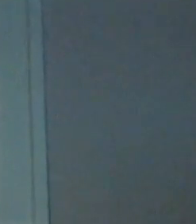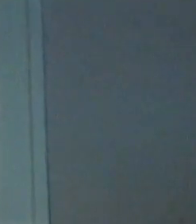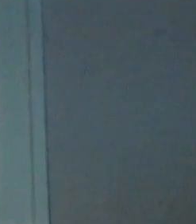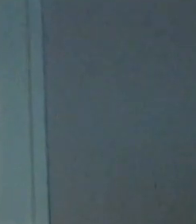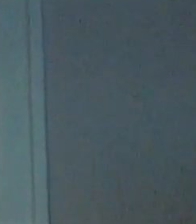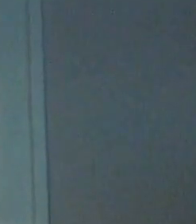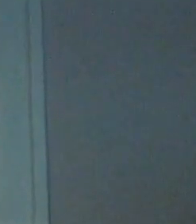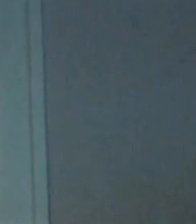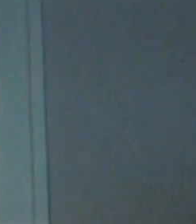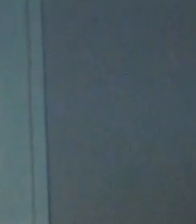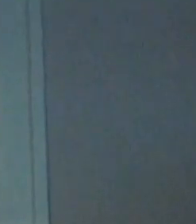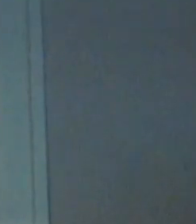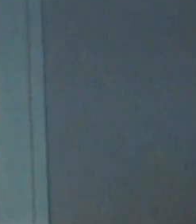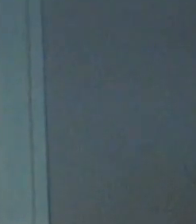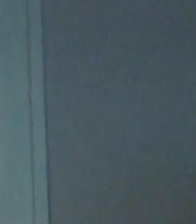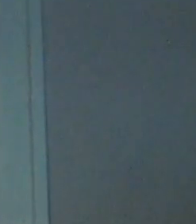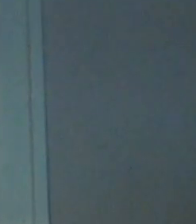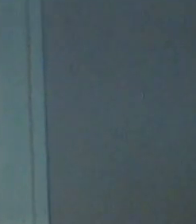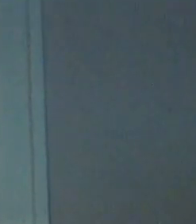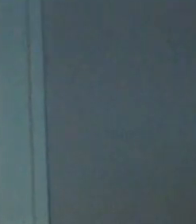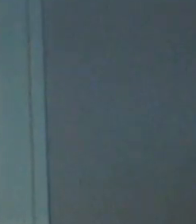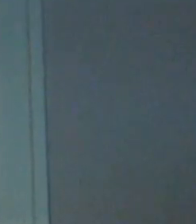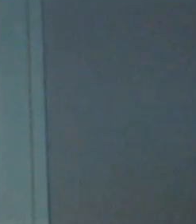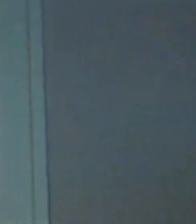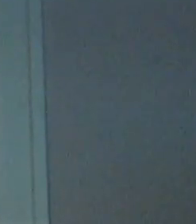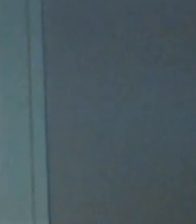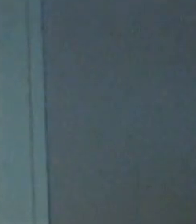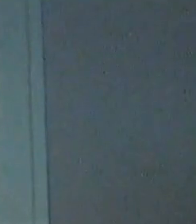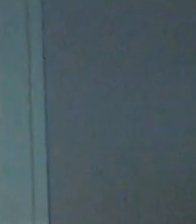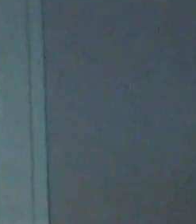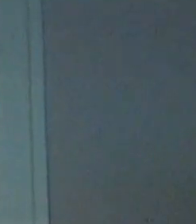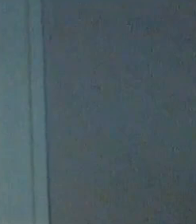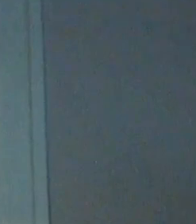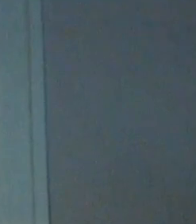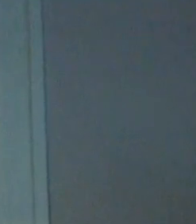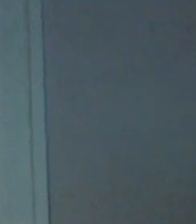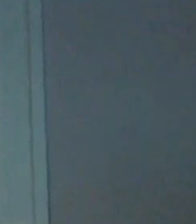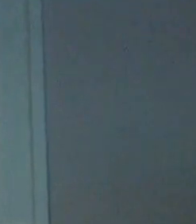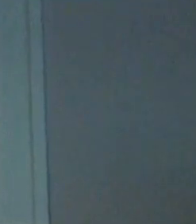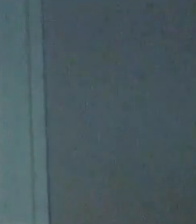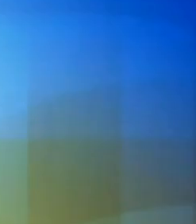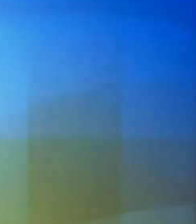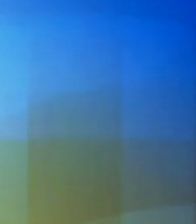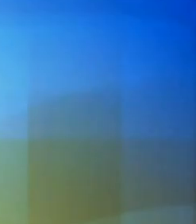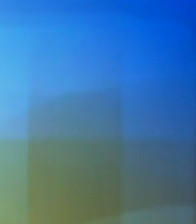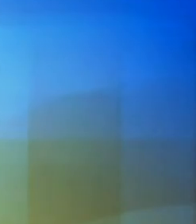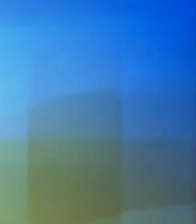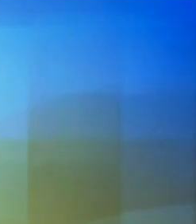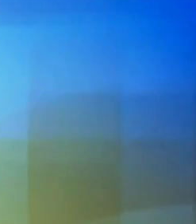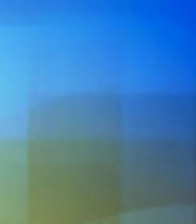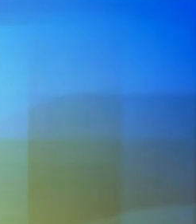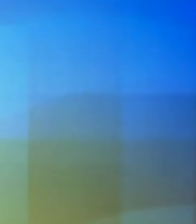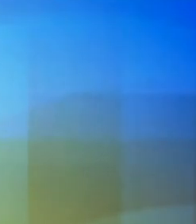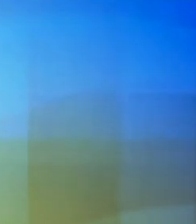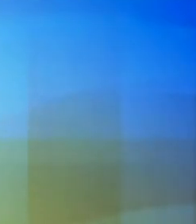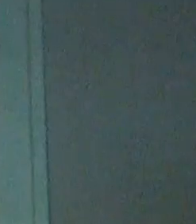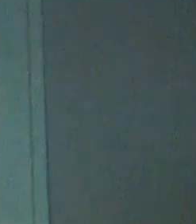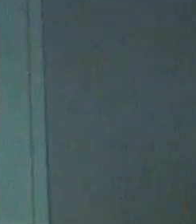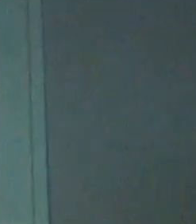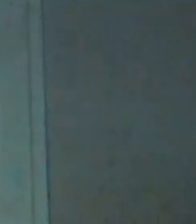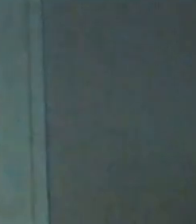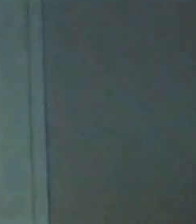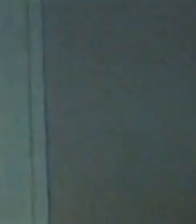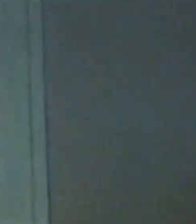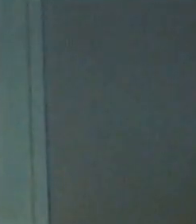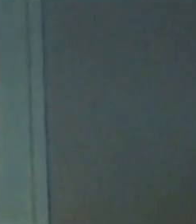Conrad. Fisher has been non-committal about that. He's saying he's waiting for the results of the investigation. And there is no video, right? No,